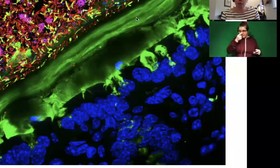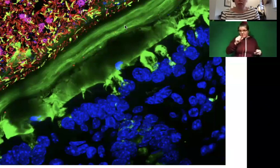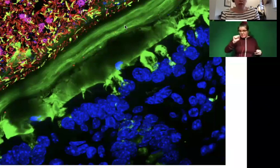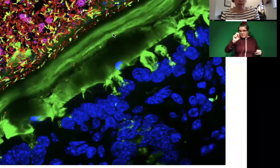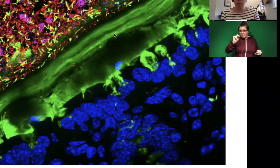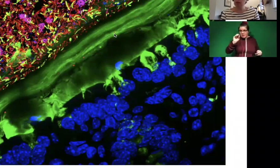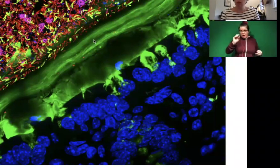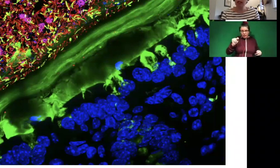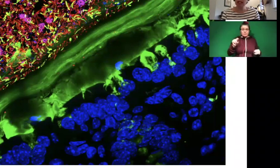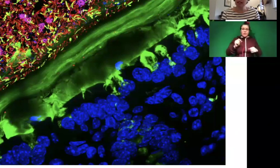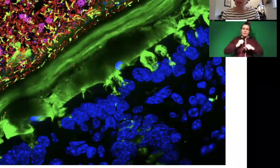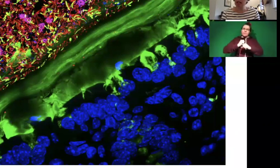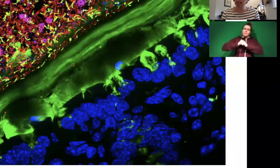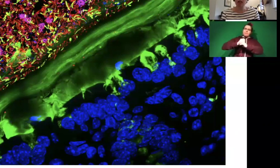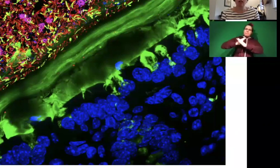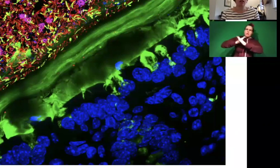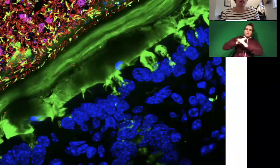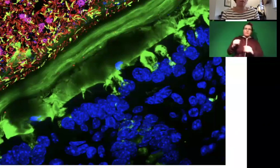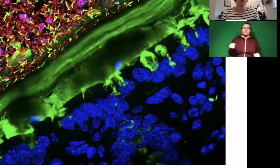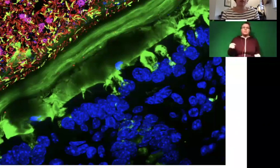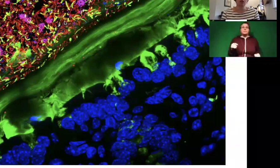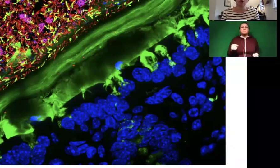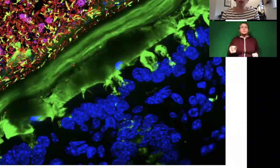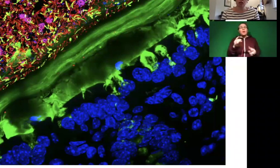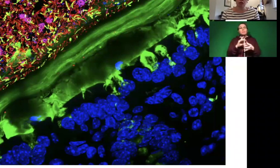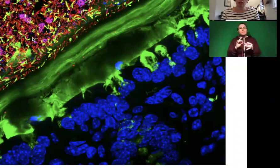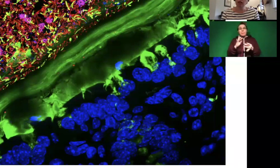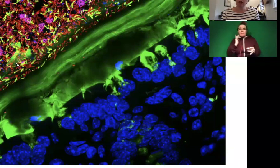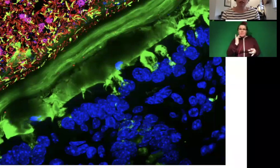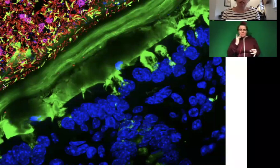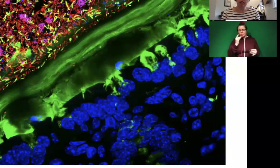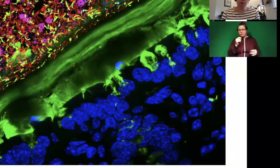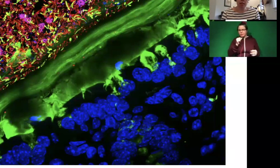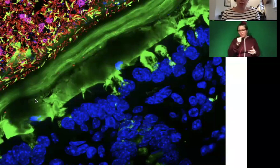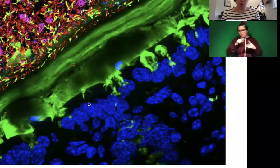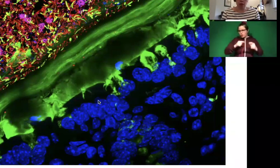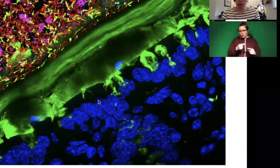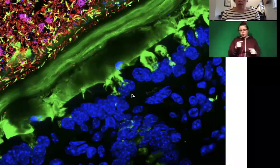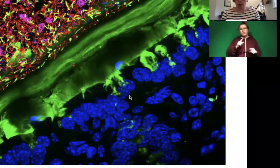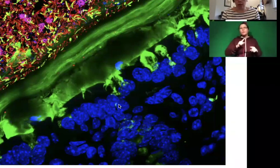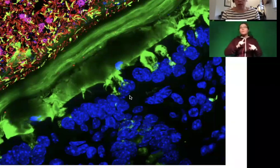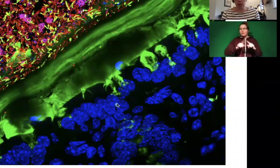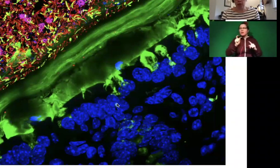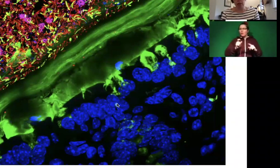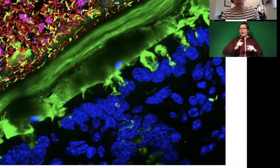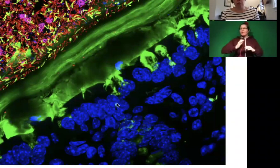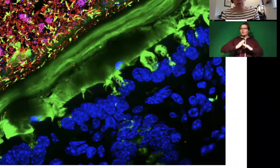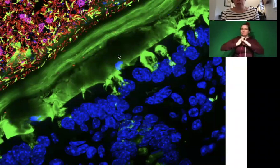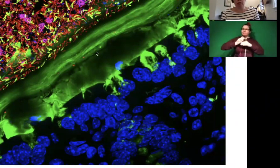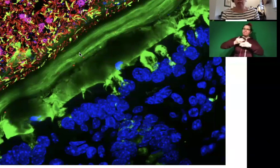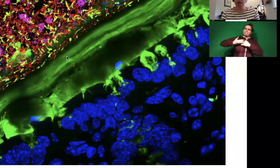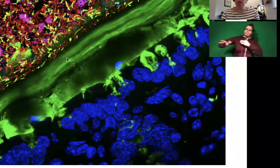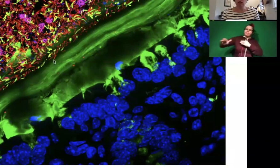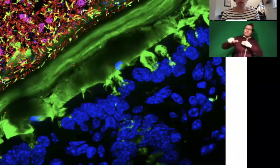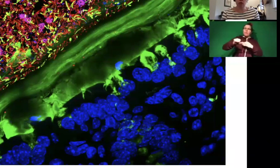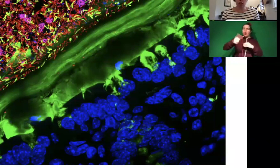a barrier. So while I said these bacteria don't hurt you, they need to be kept away from the actual cells of your